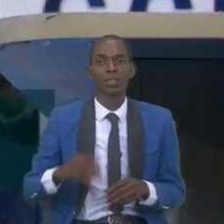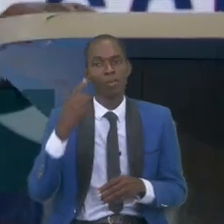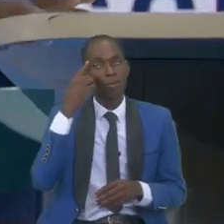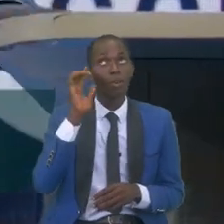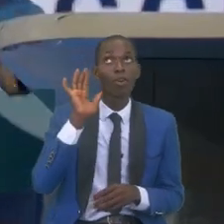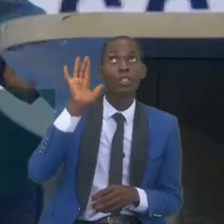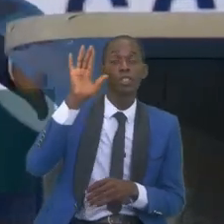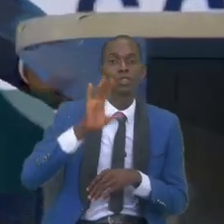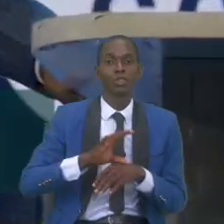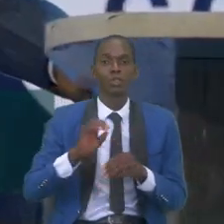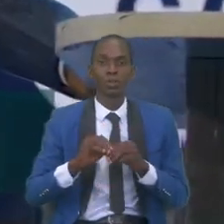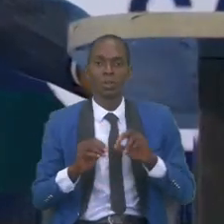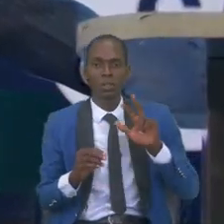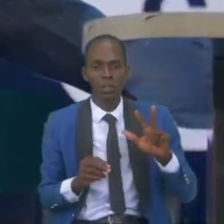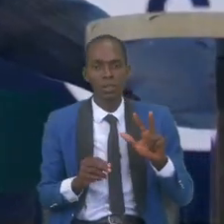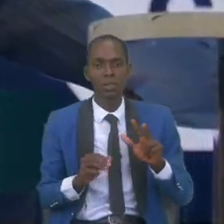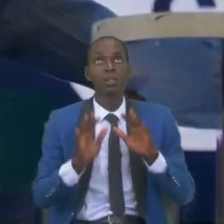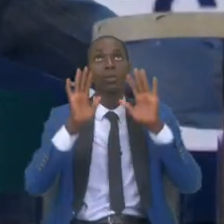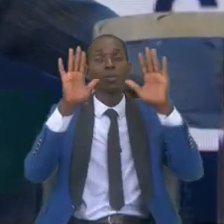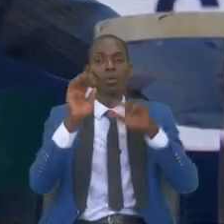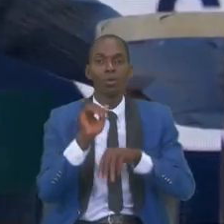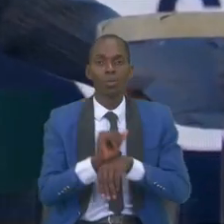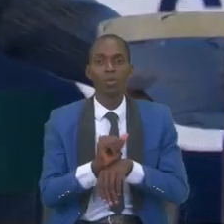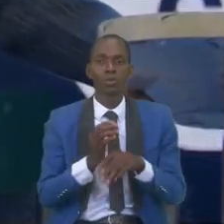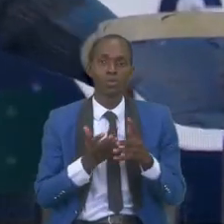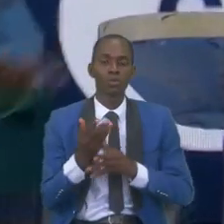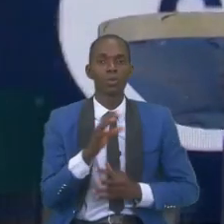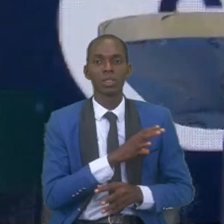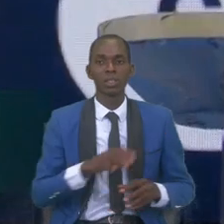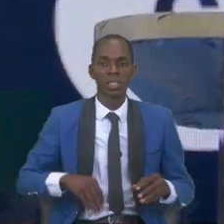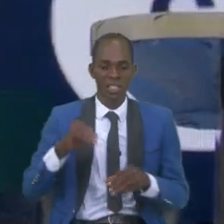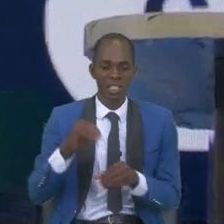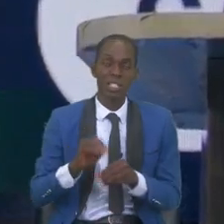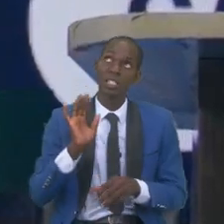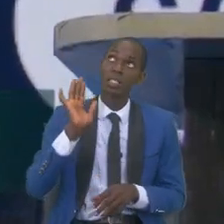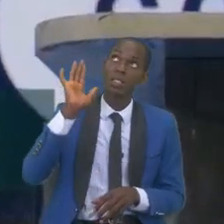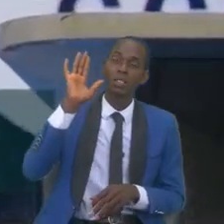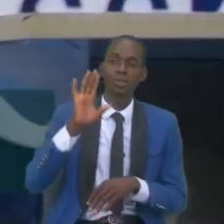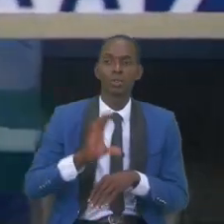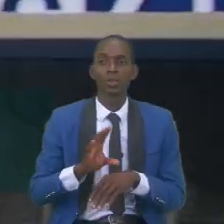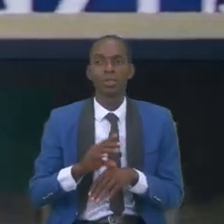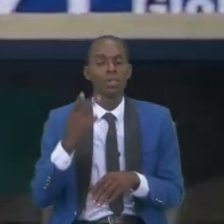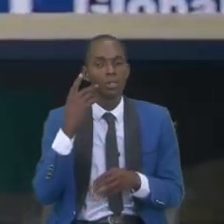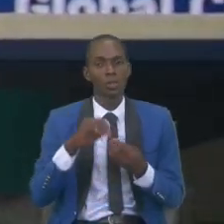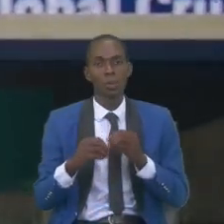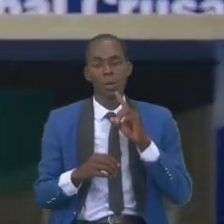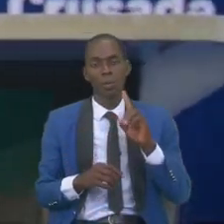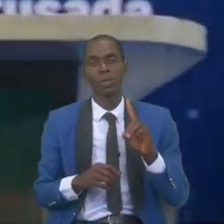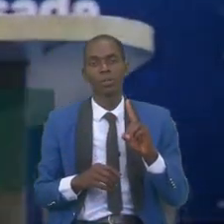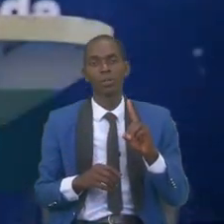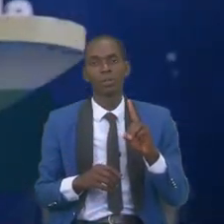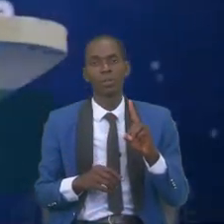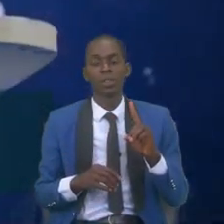three, exploits through Christ in his church. Let's look at number one. Number one is